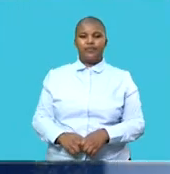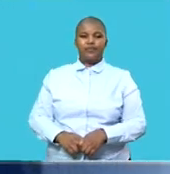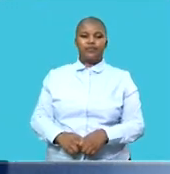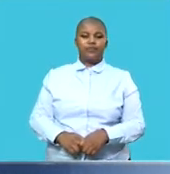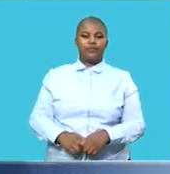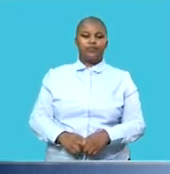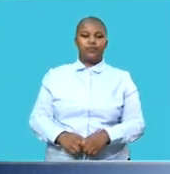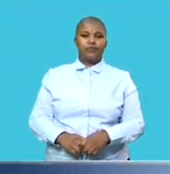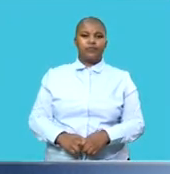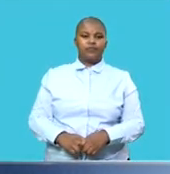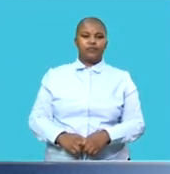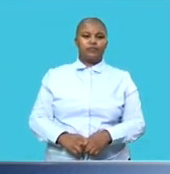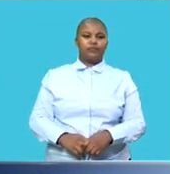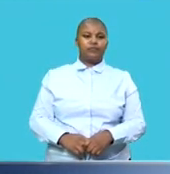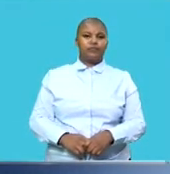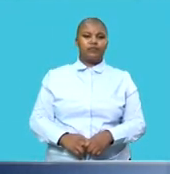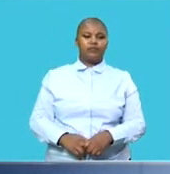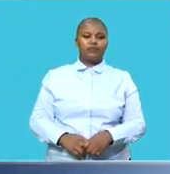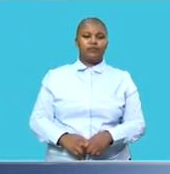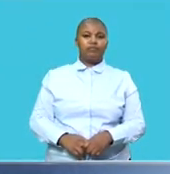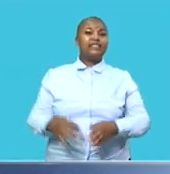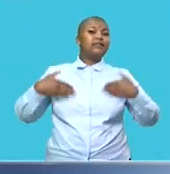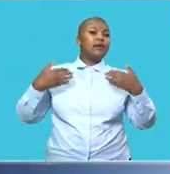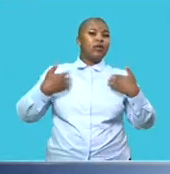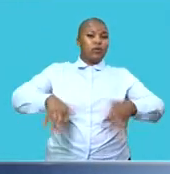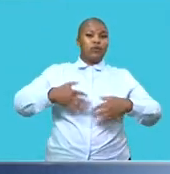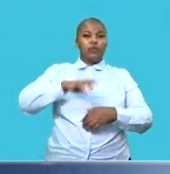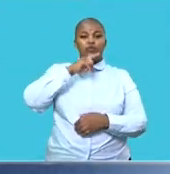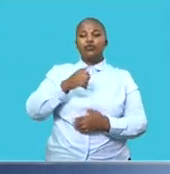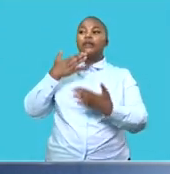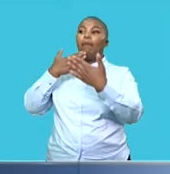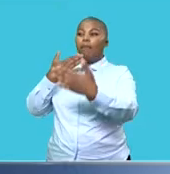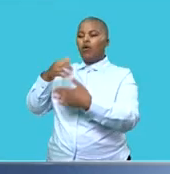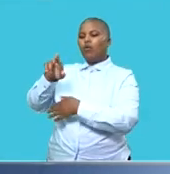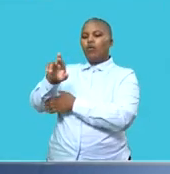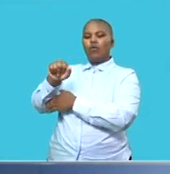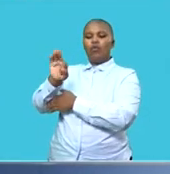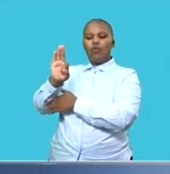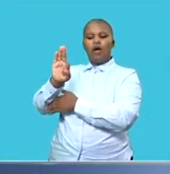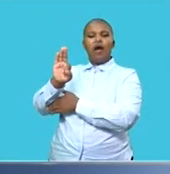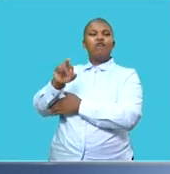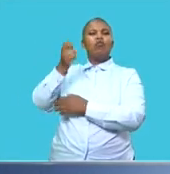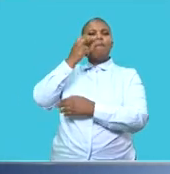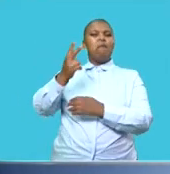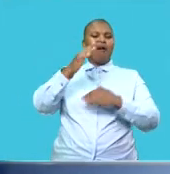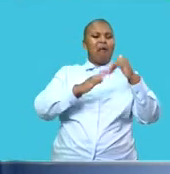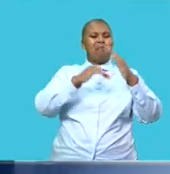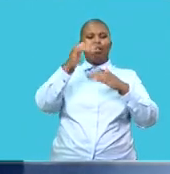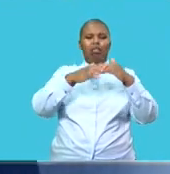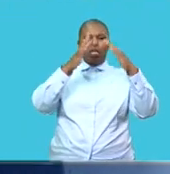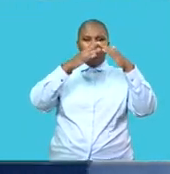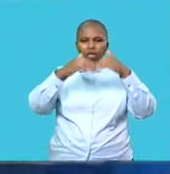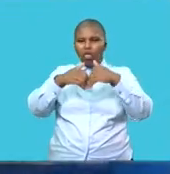sizwa sijabule kakhulu sithanda ukubonga u-Raf osithole sikuma building angekho right but